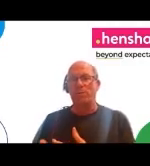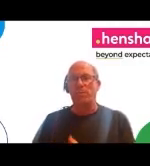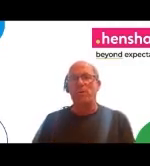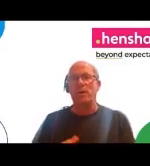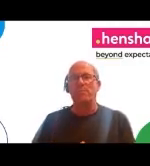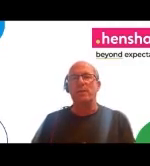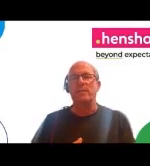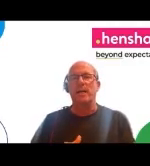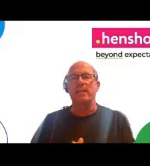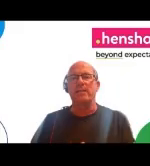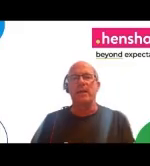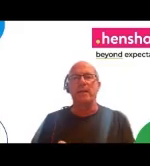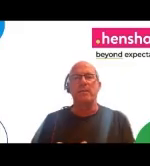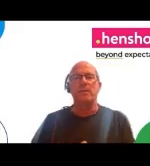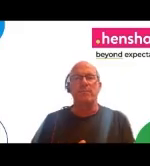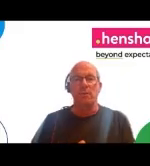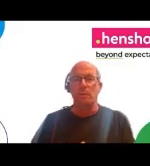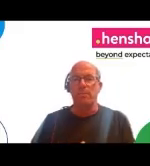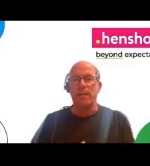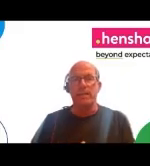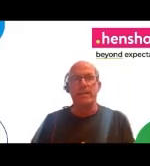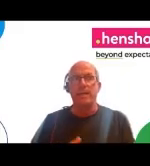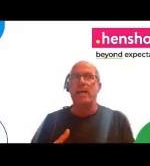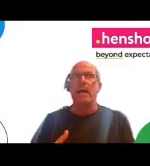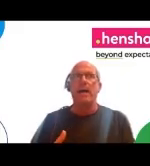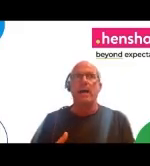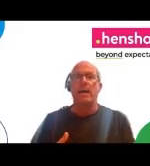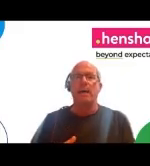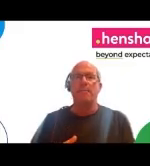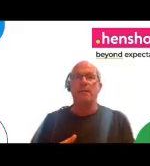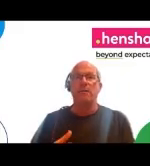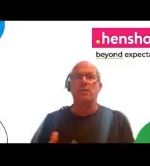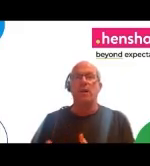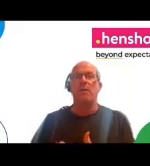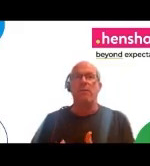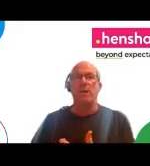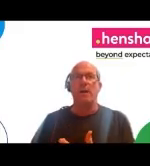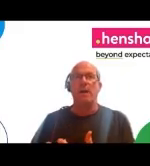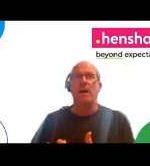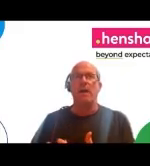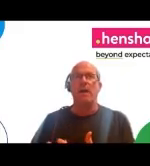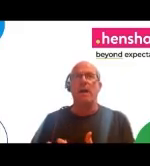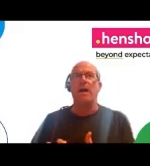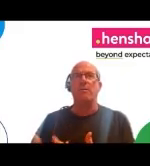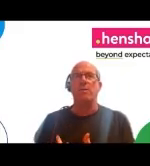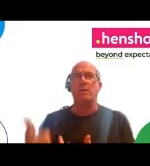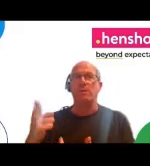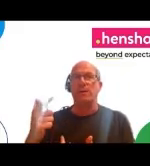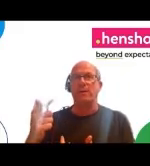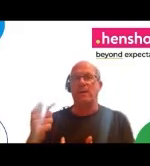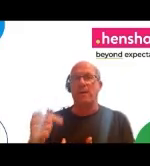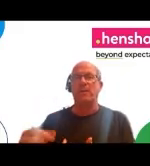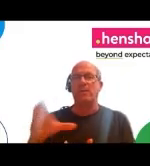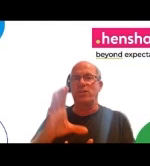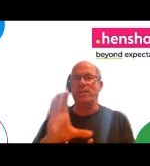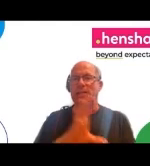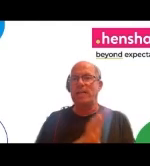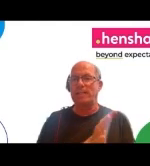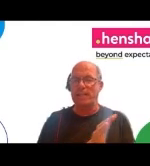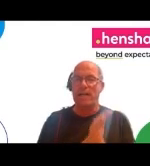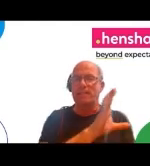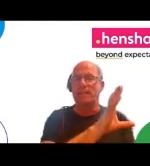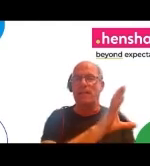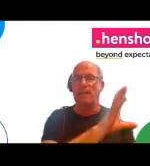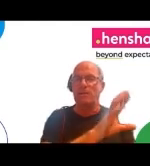And the other option we've got is press side and volume up keys. So if I'm going to